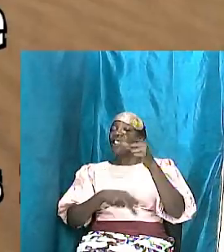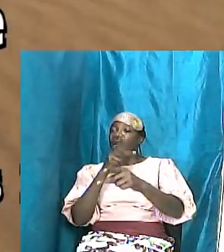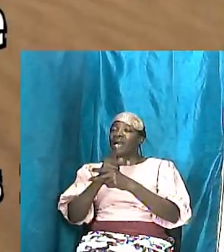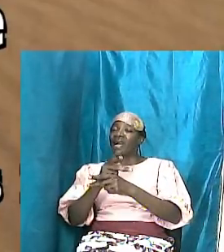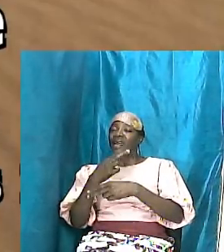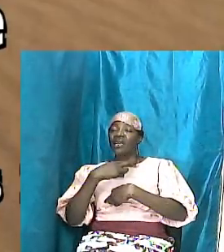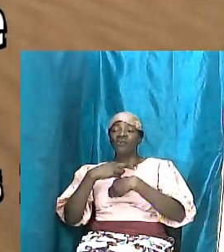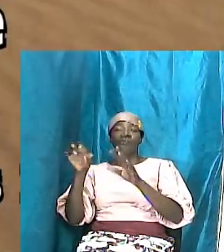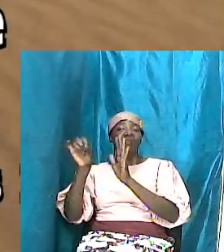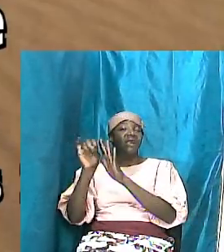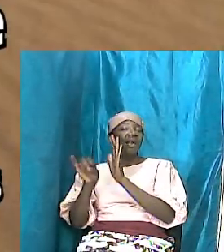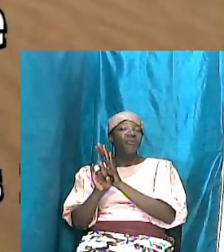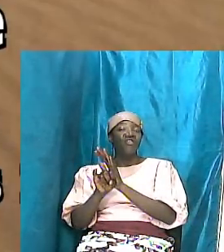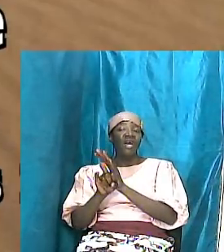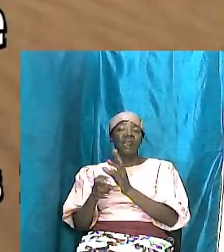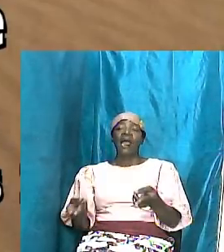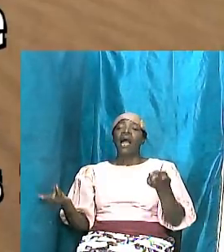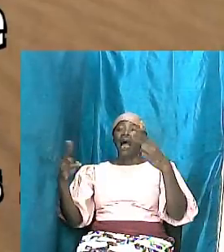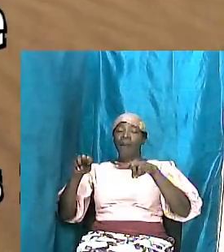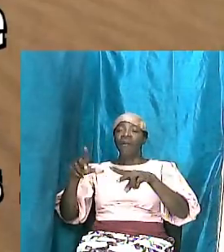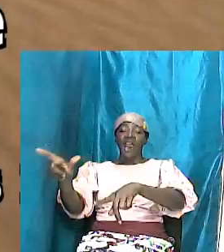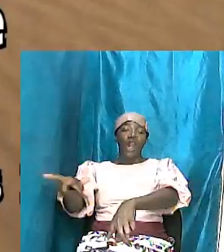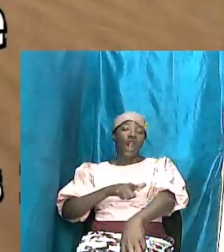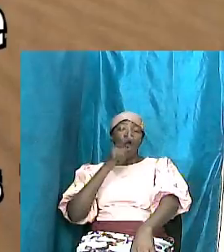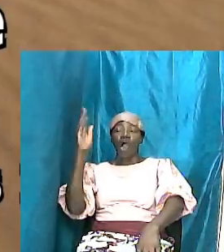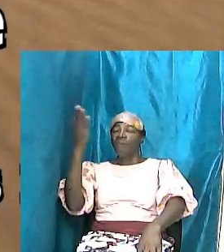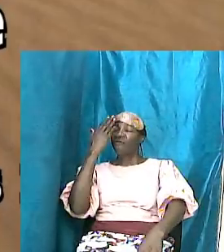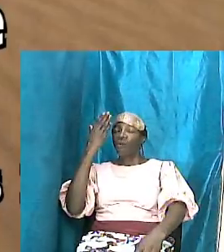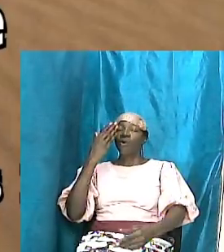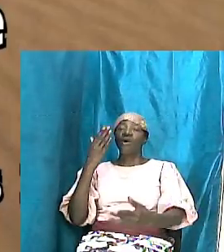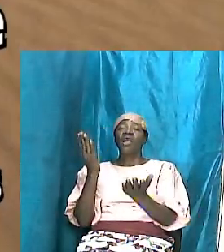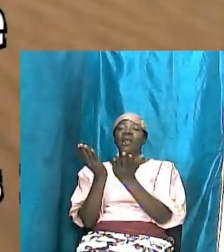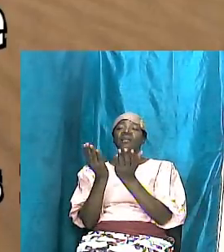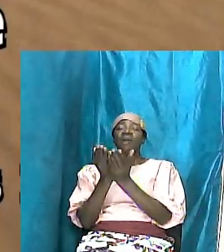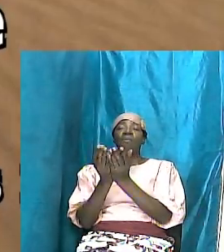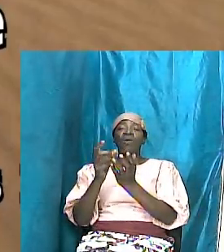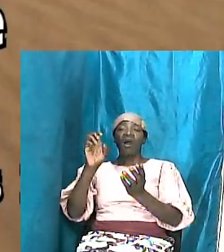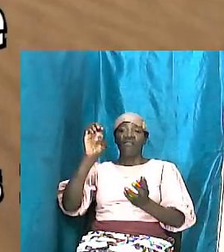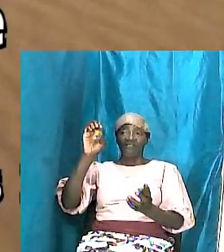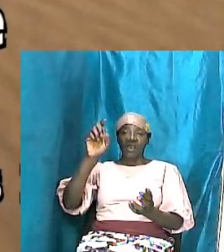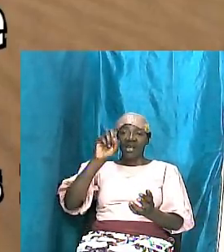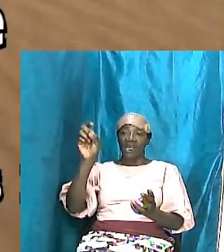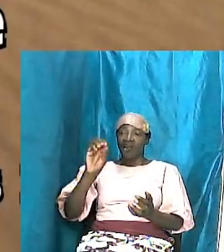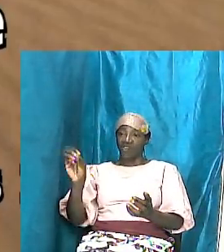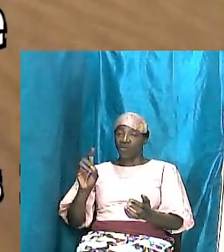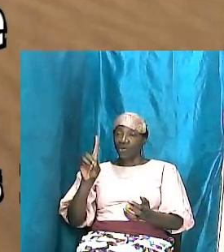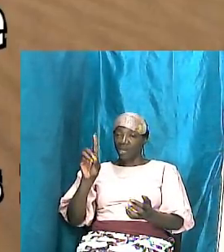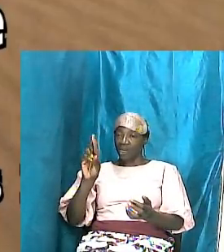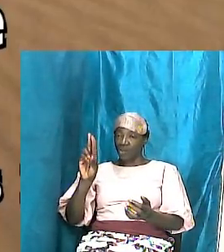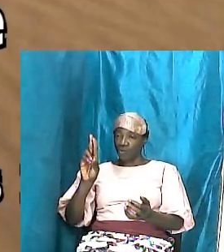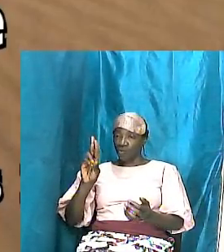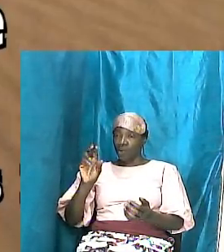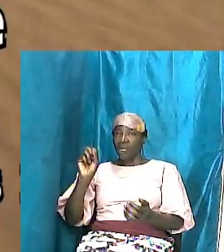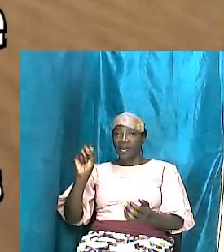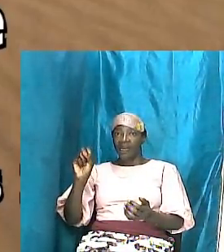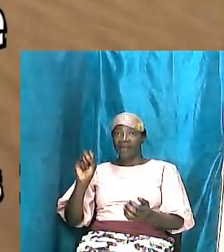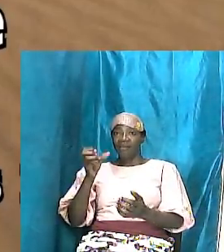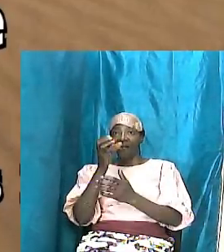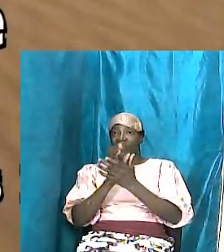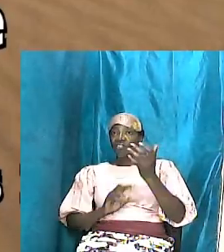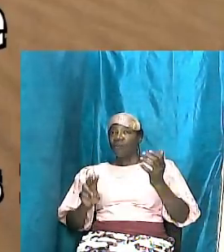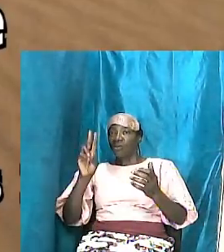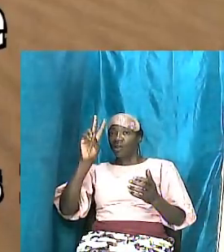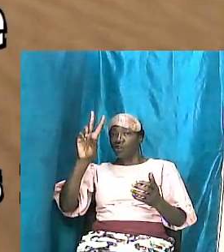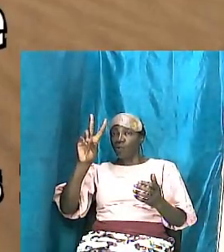place long before in the book of Exodus. So Exodus chapter 12 tells us now, then Moses called for all the elders of